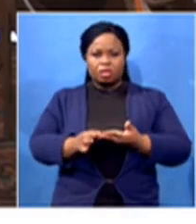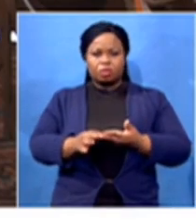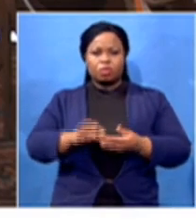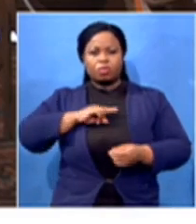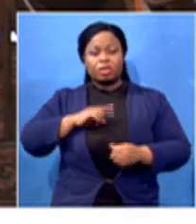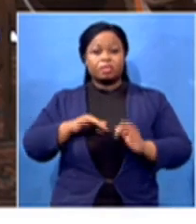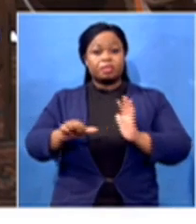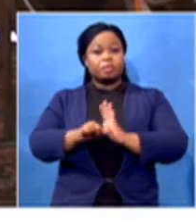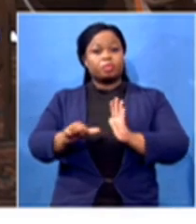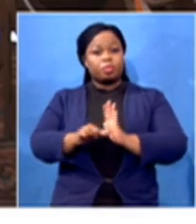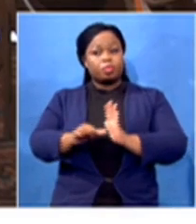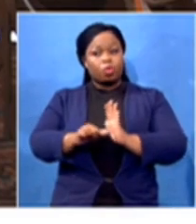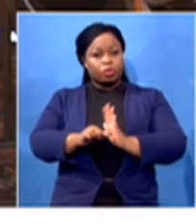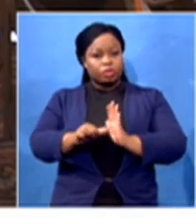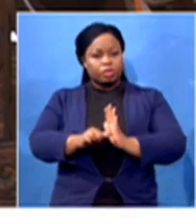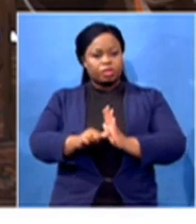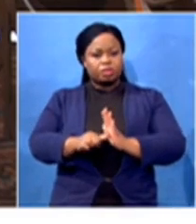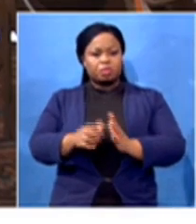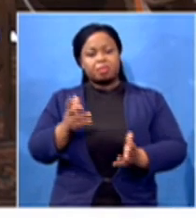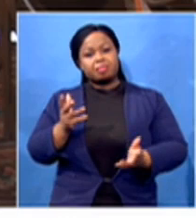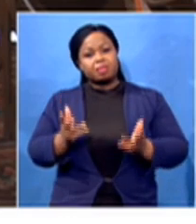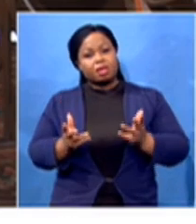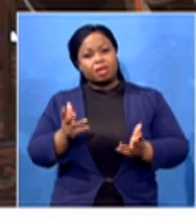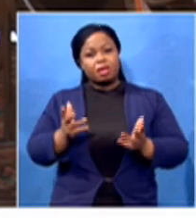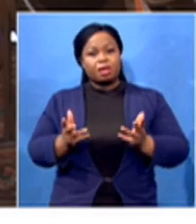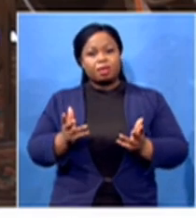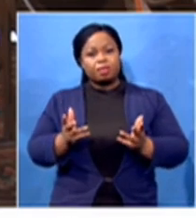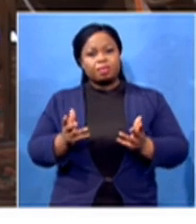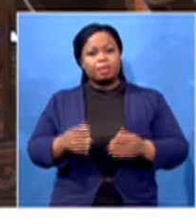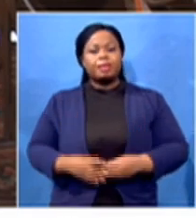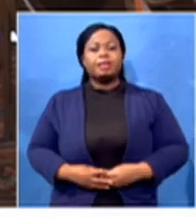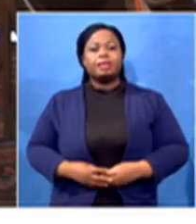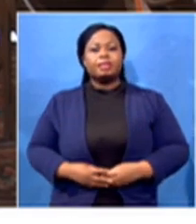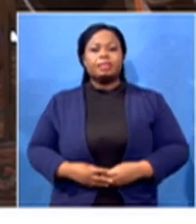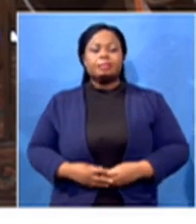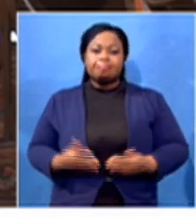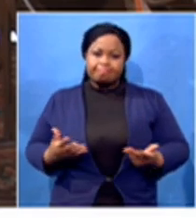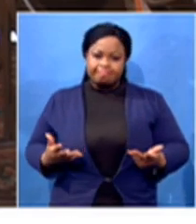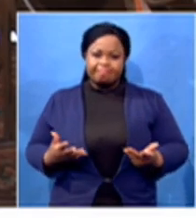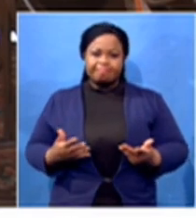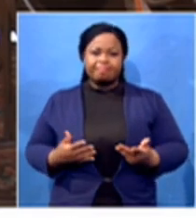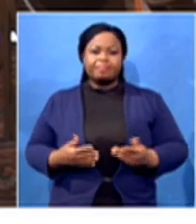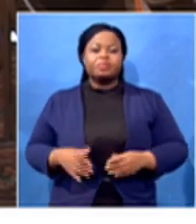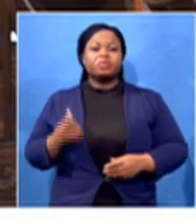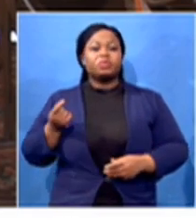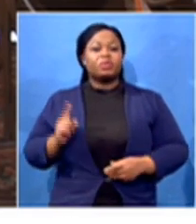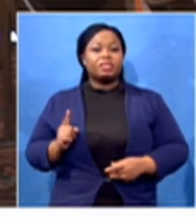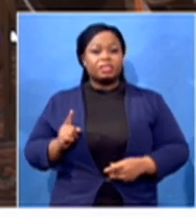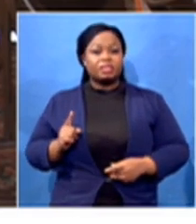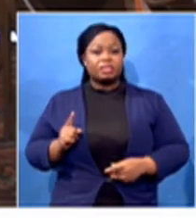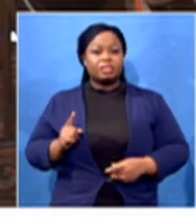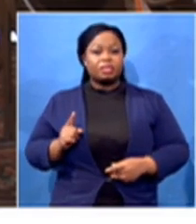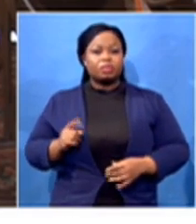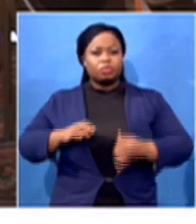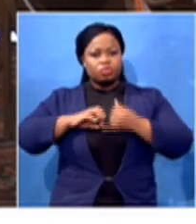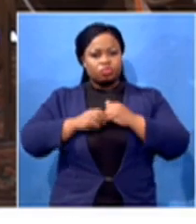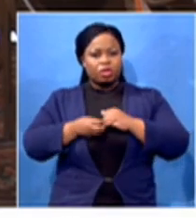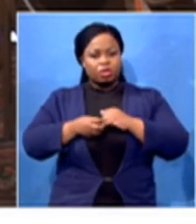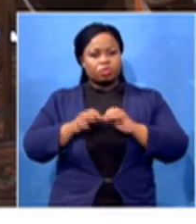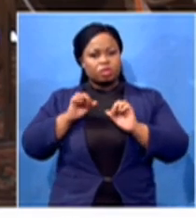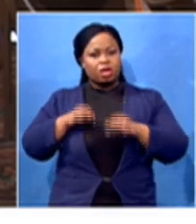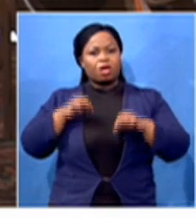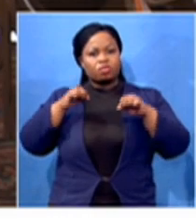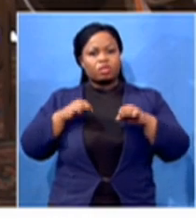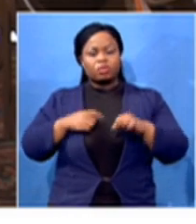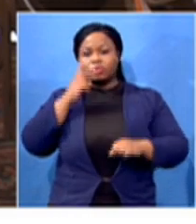of my visit has been to reach an agreement on how we should proceed